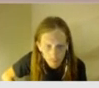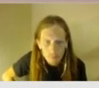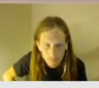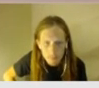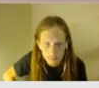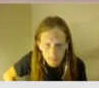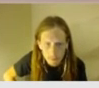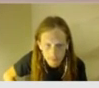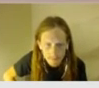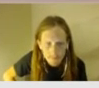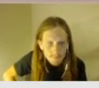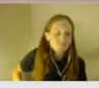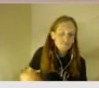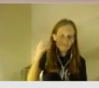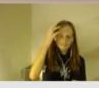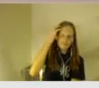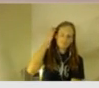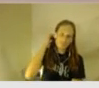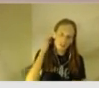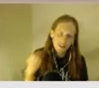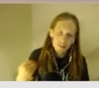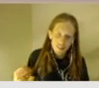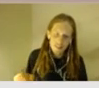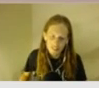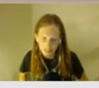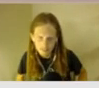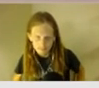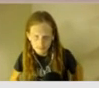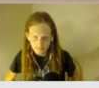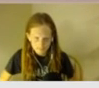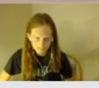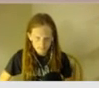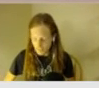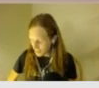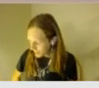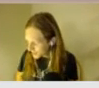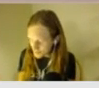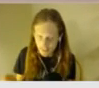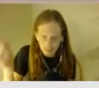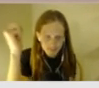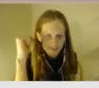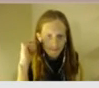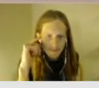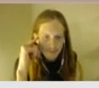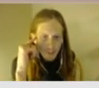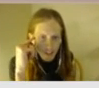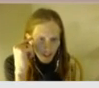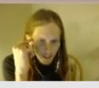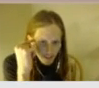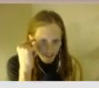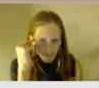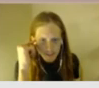and story. And I think just be able to have all three of those elements come together in every single image